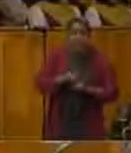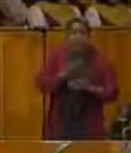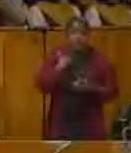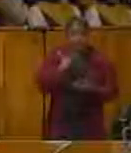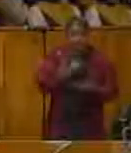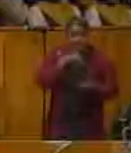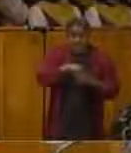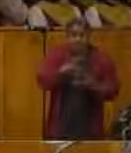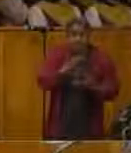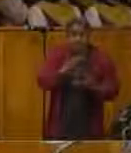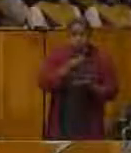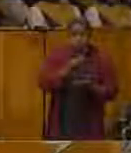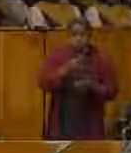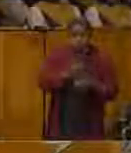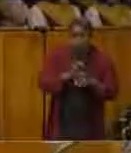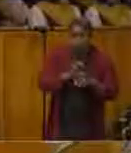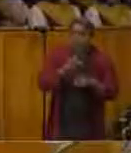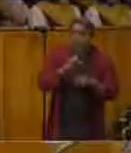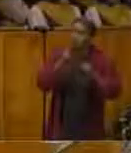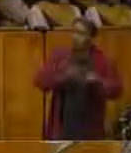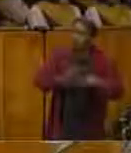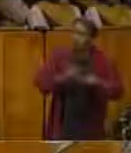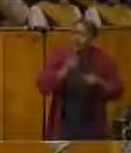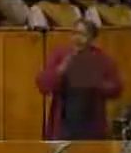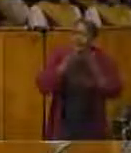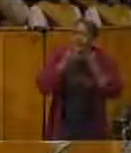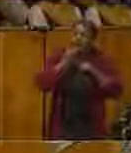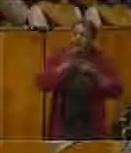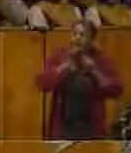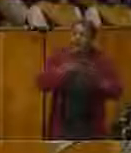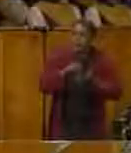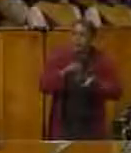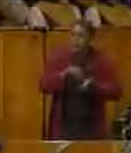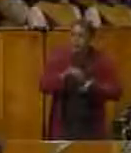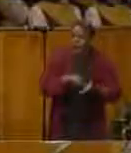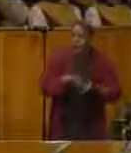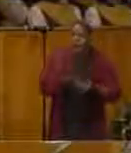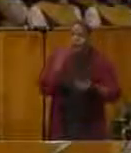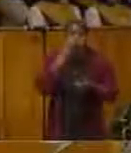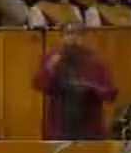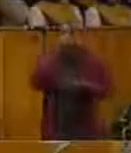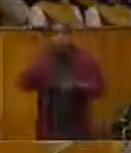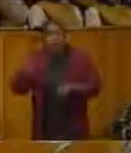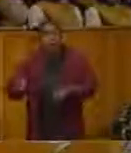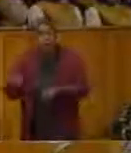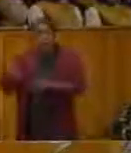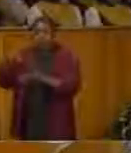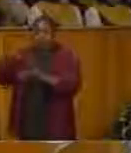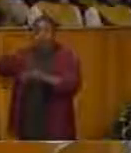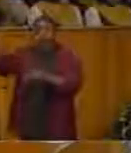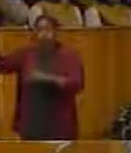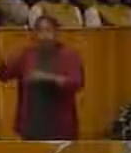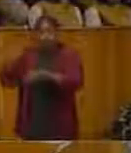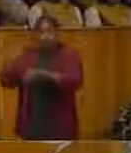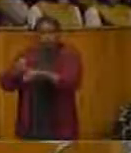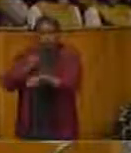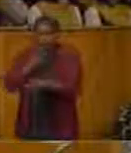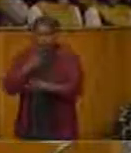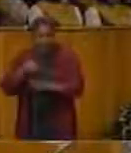bills. And all of us know at least one somebody that stands outside the doors of the